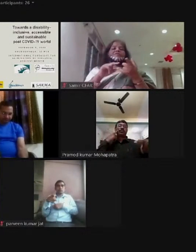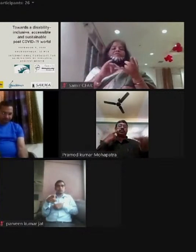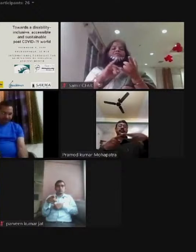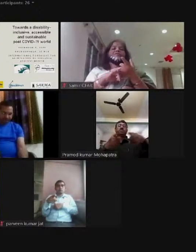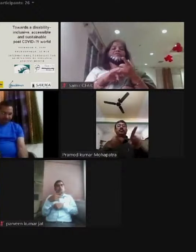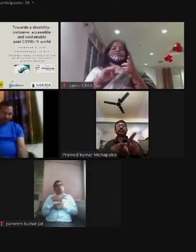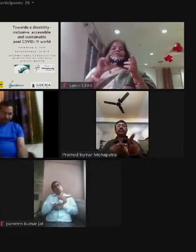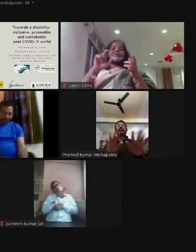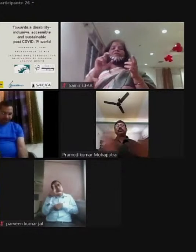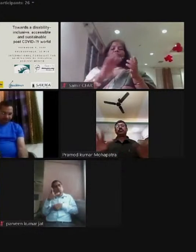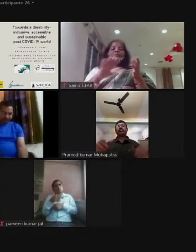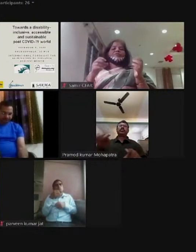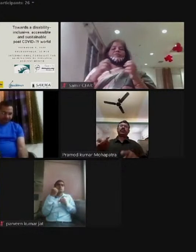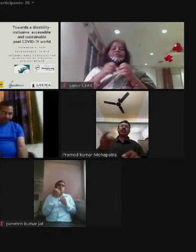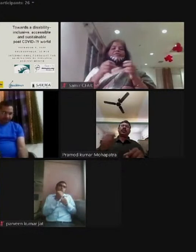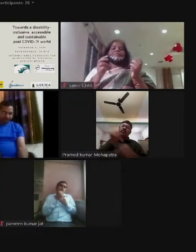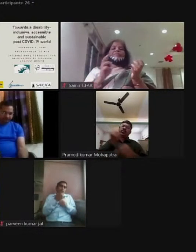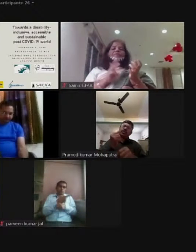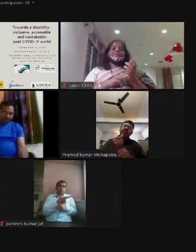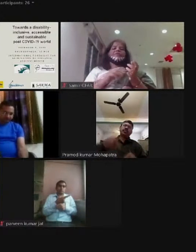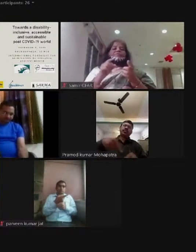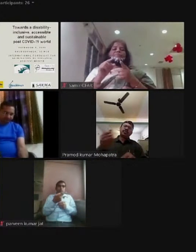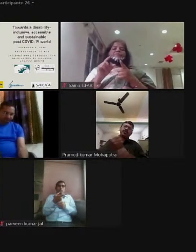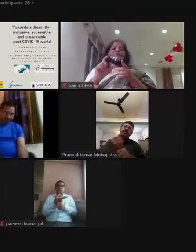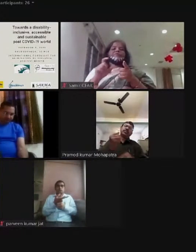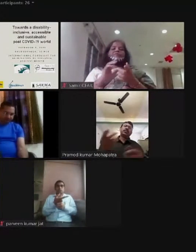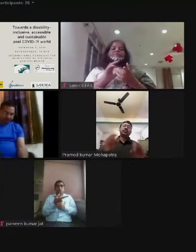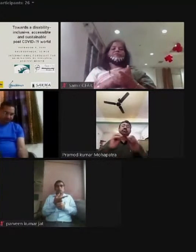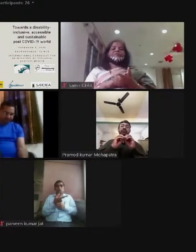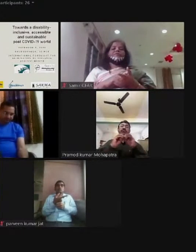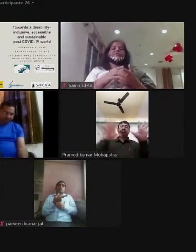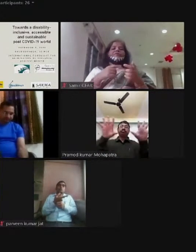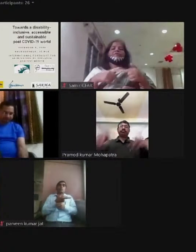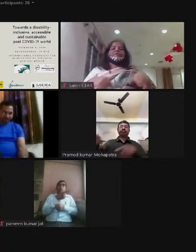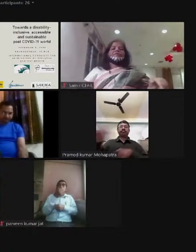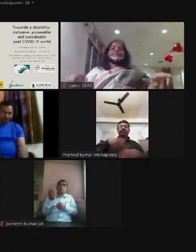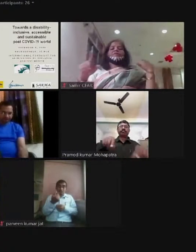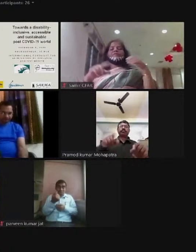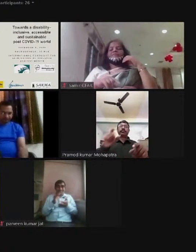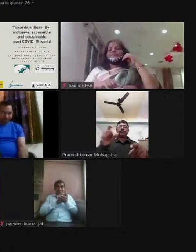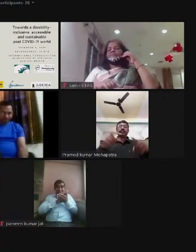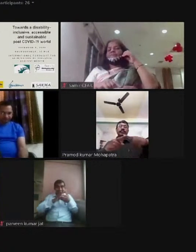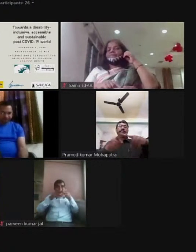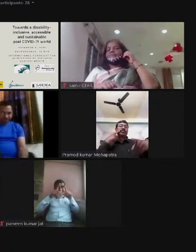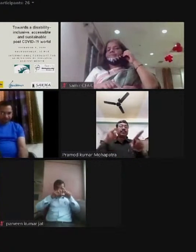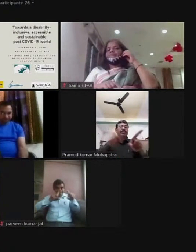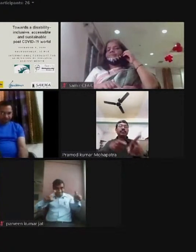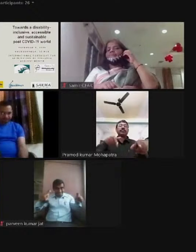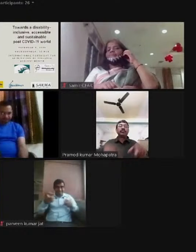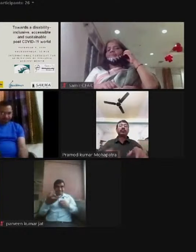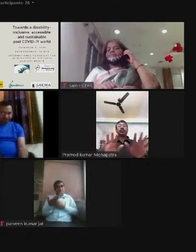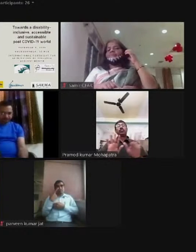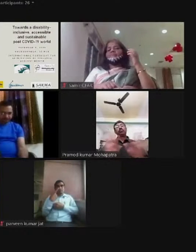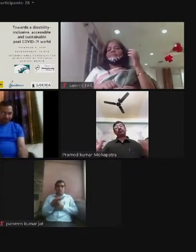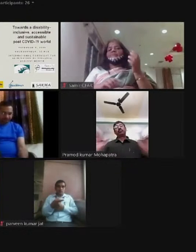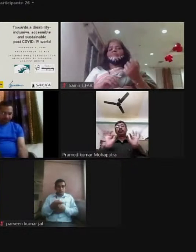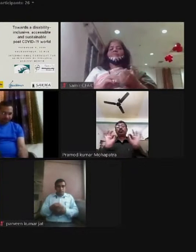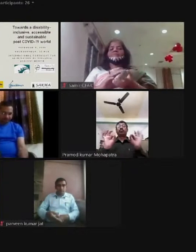we see every government and municipal corporation focuses on this, that it should be sustainable, and